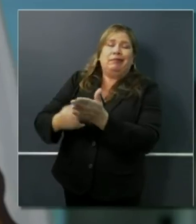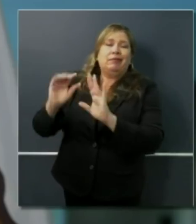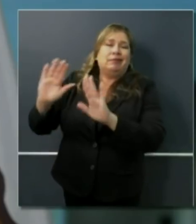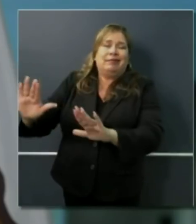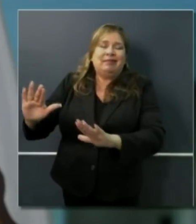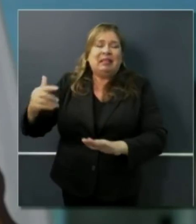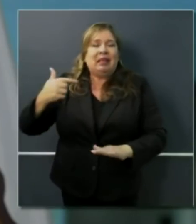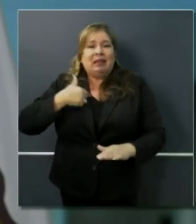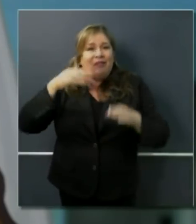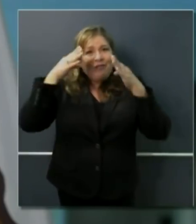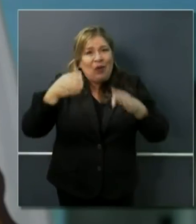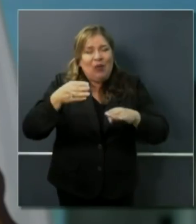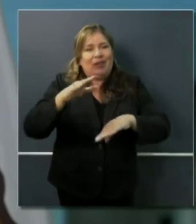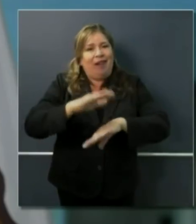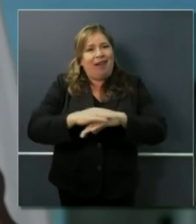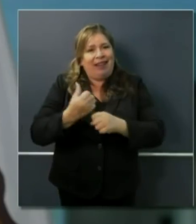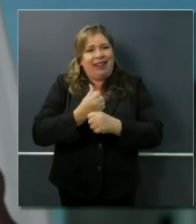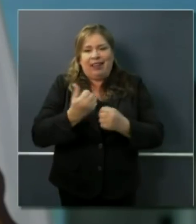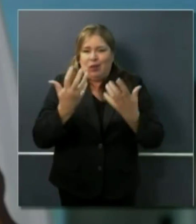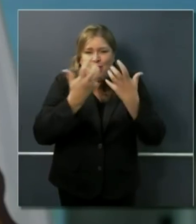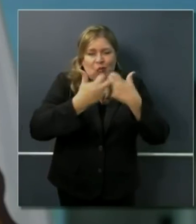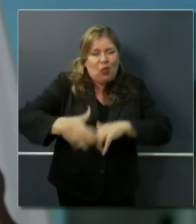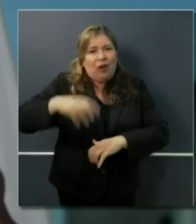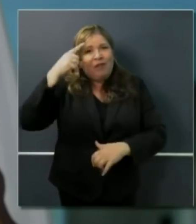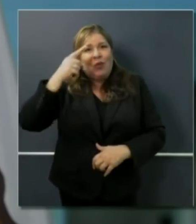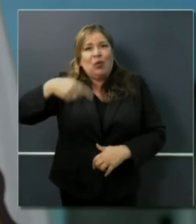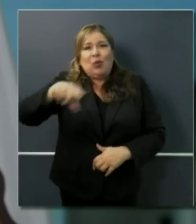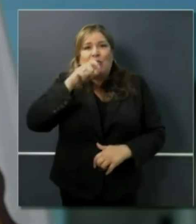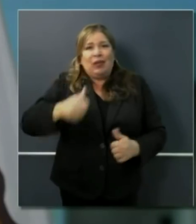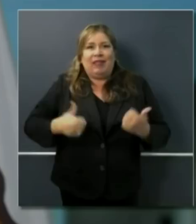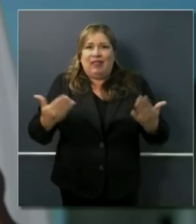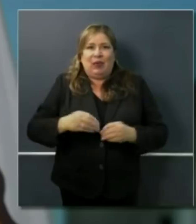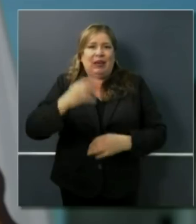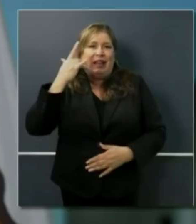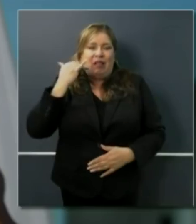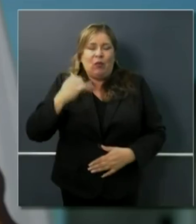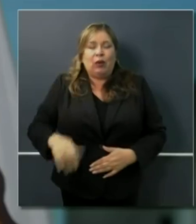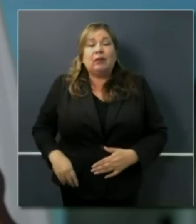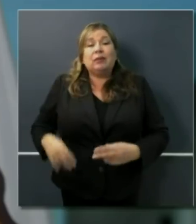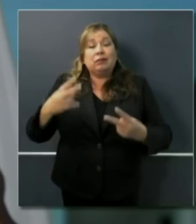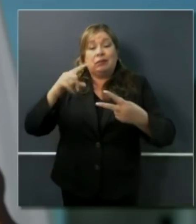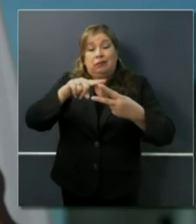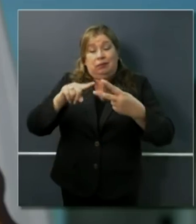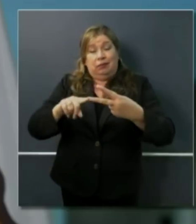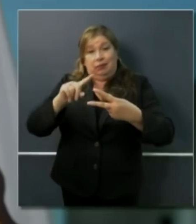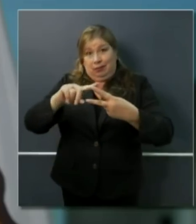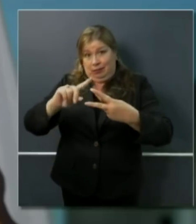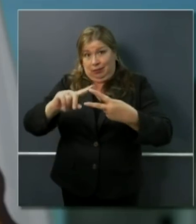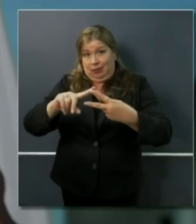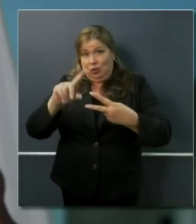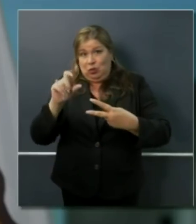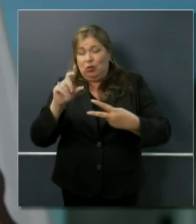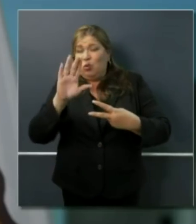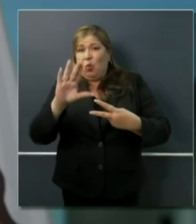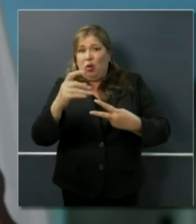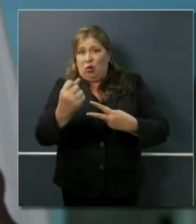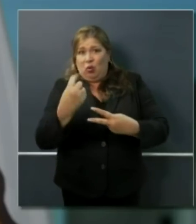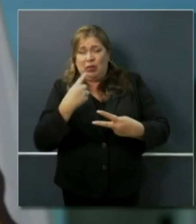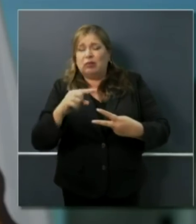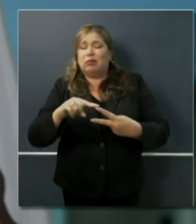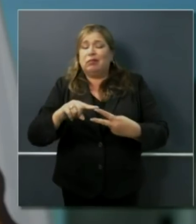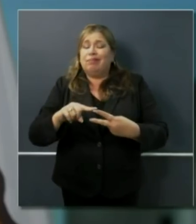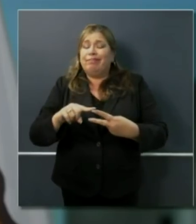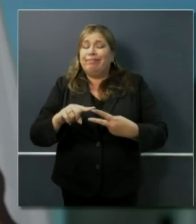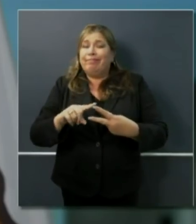million Americans that happen to reside in California. Specifically, though, to your first part of your question, which is very thoughtful.